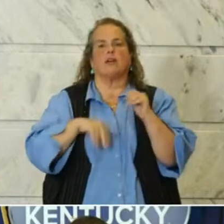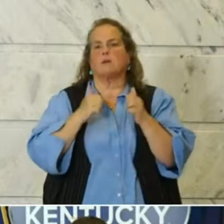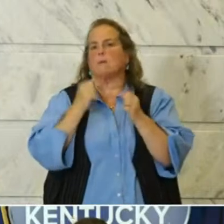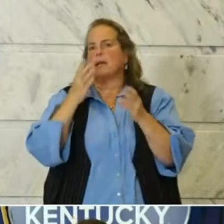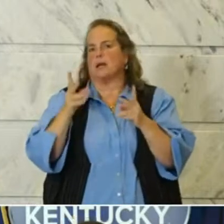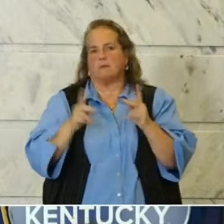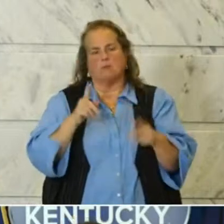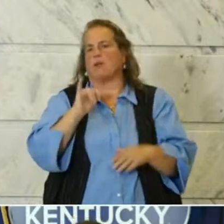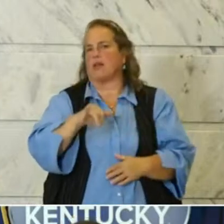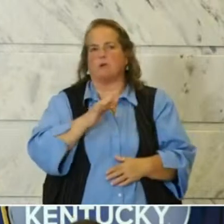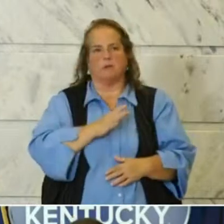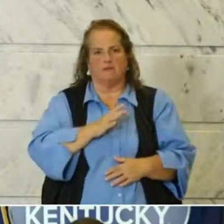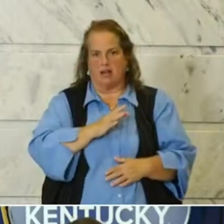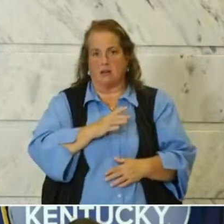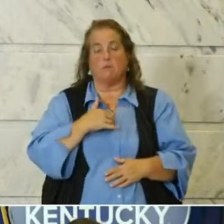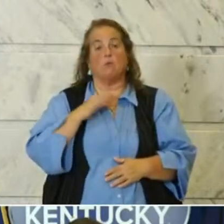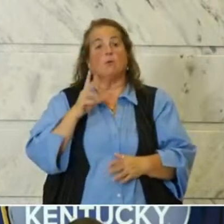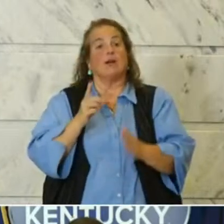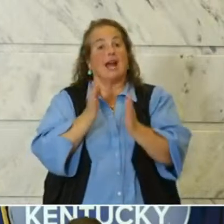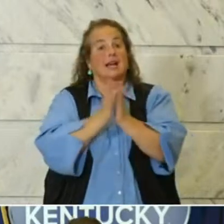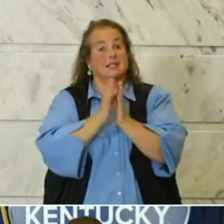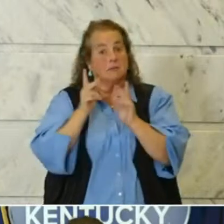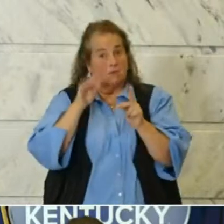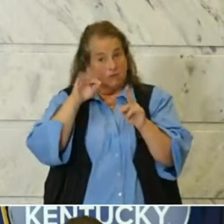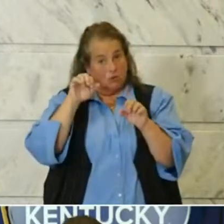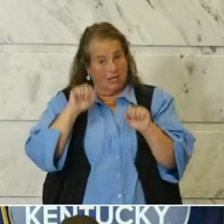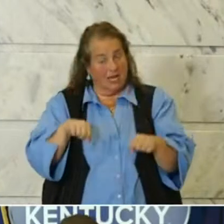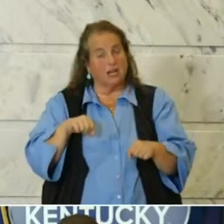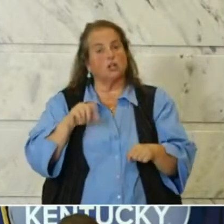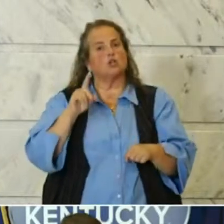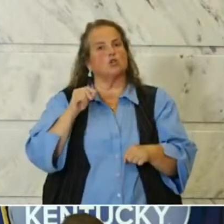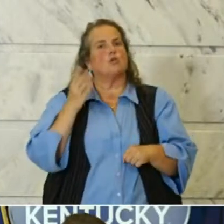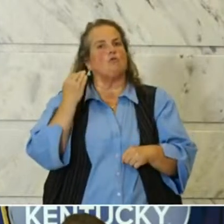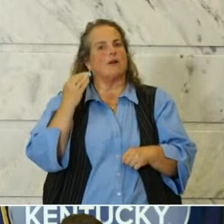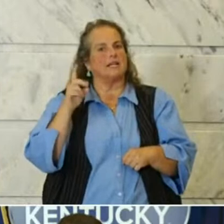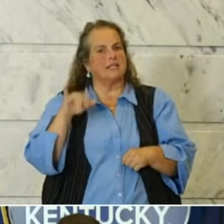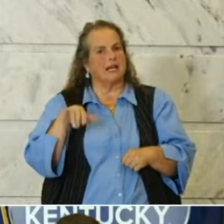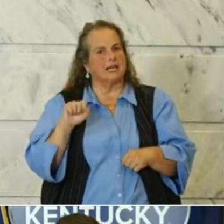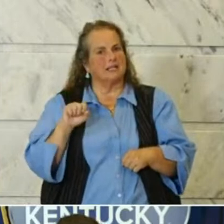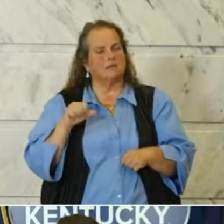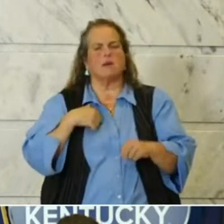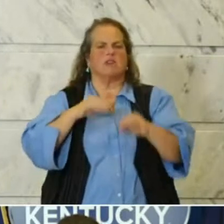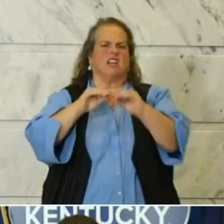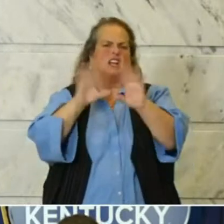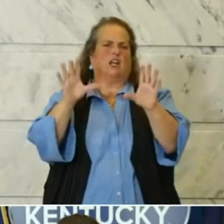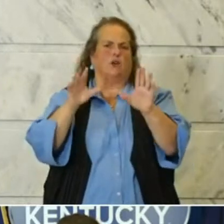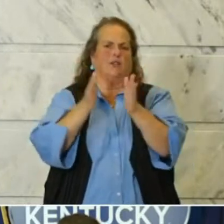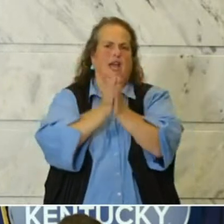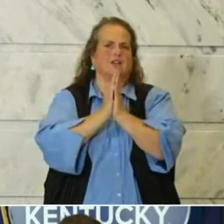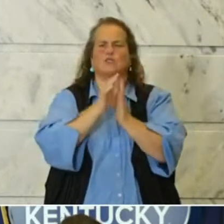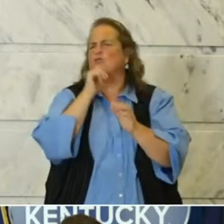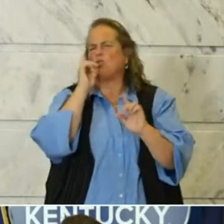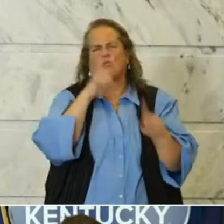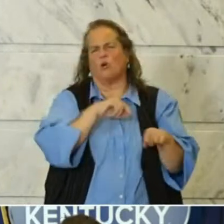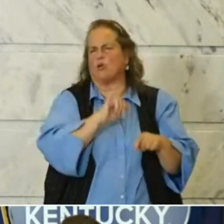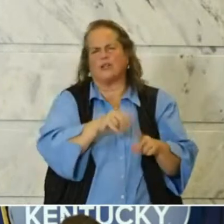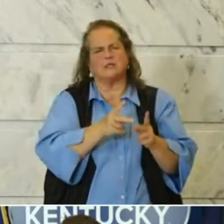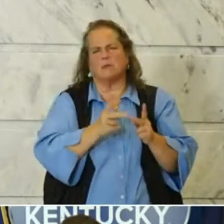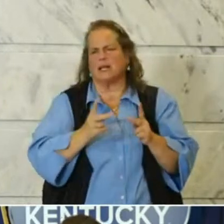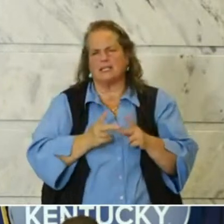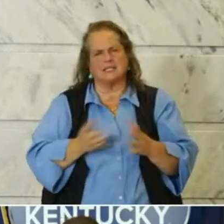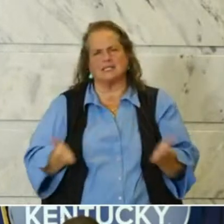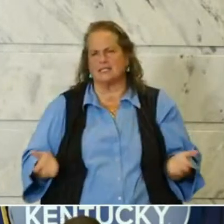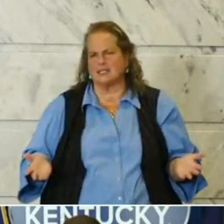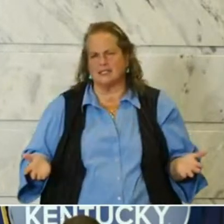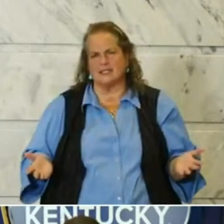are. We would ask that people who can to do the 14 days, but let me be clear in the ask. Don't go to these places.